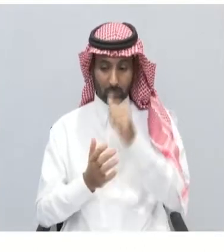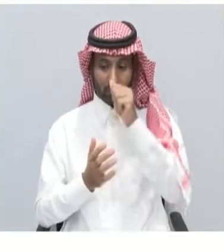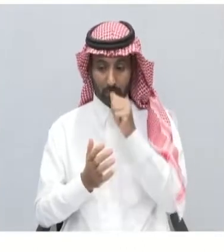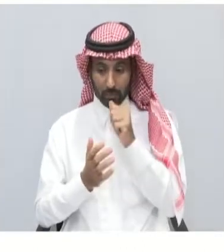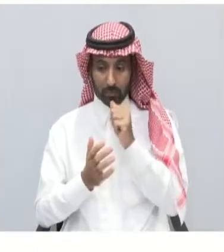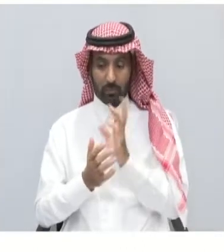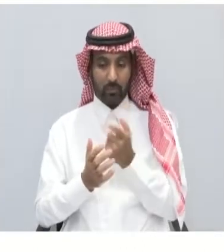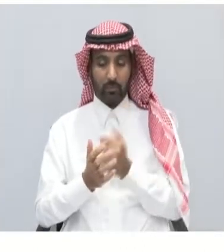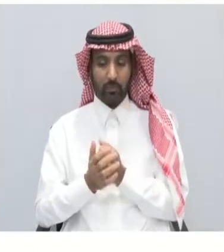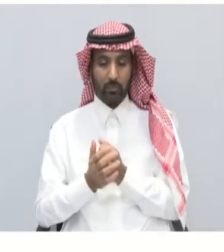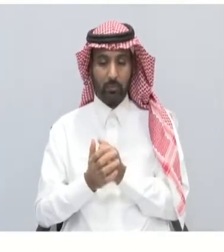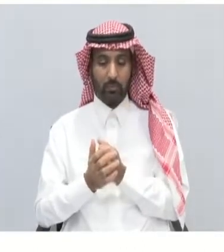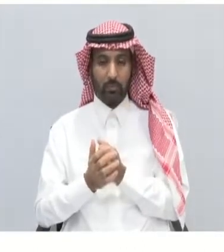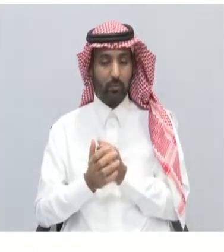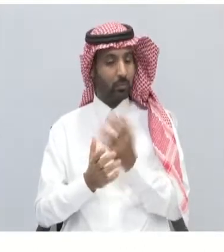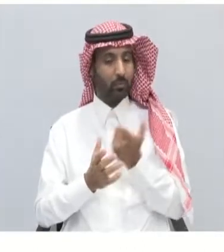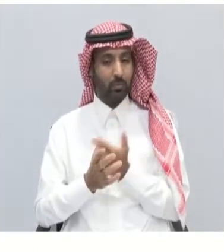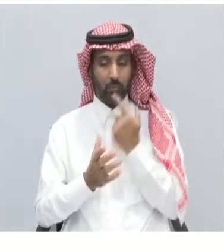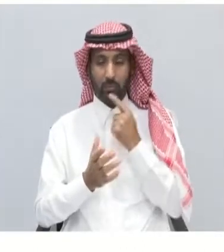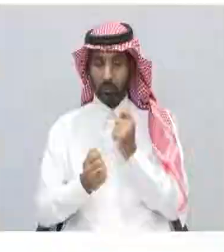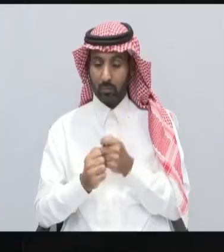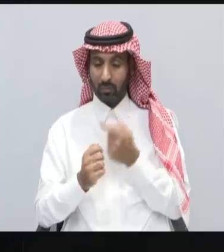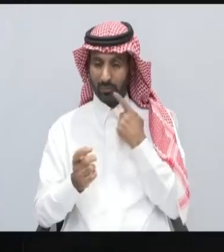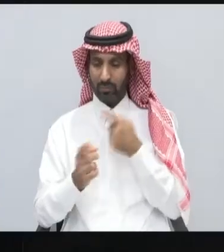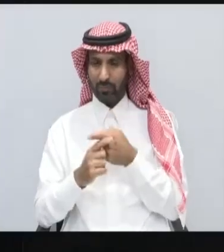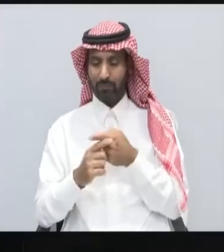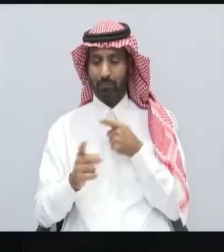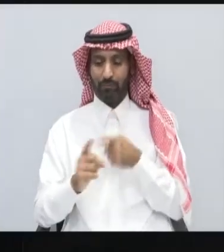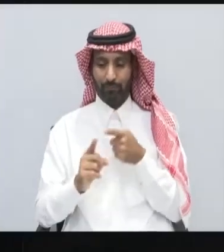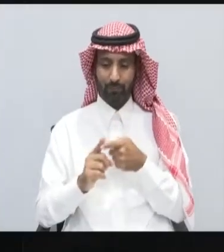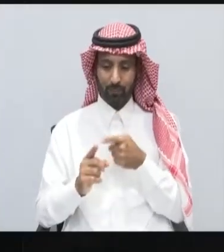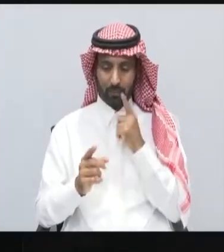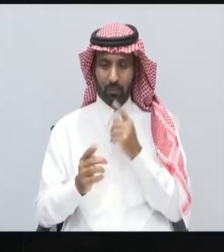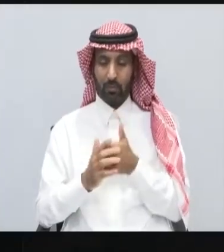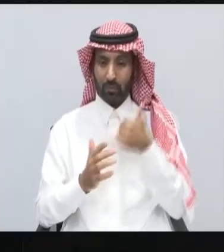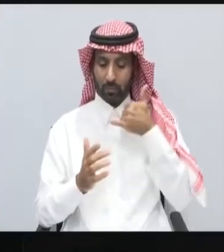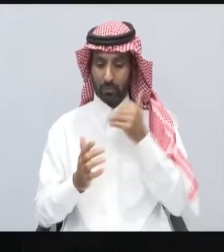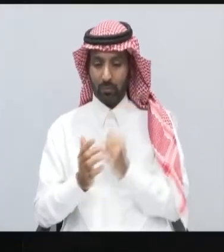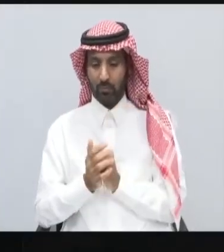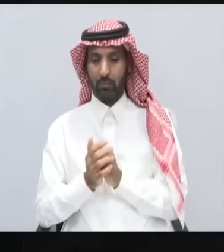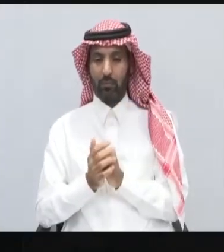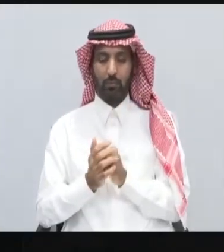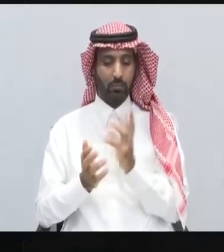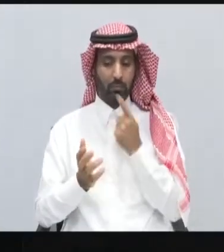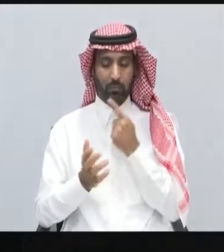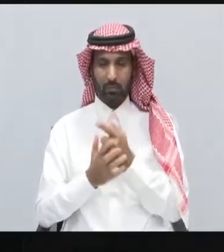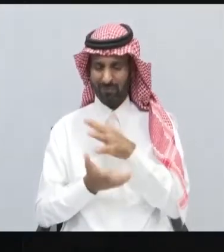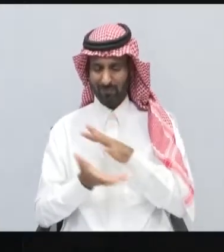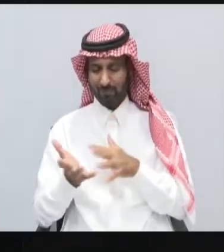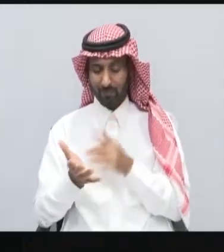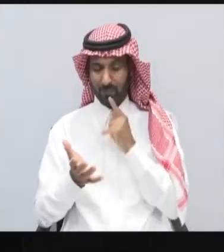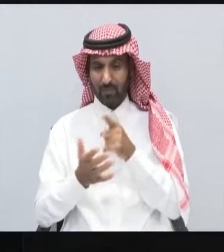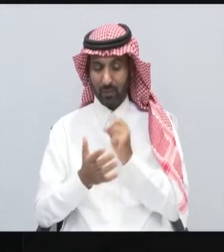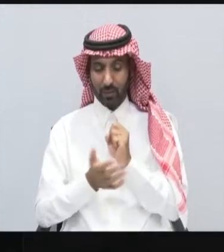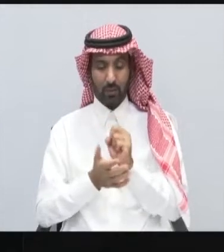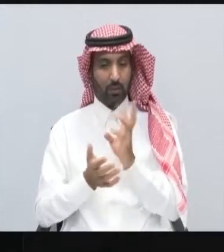So why is he doing it? To make, excellent, to make a complaint for the problem. He has a